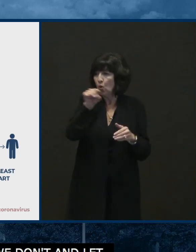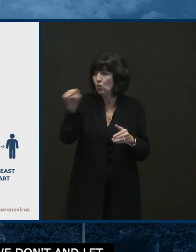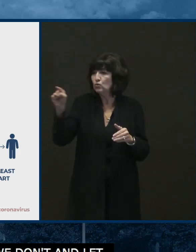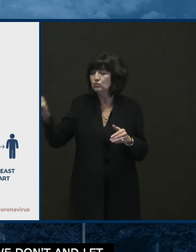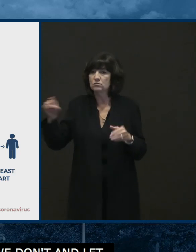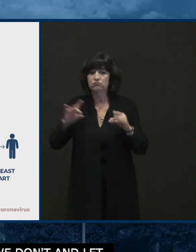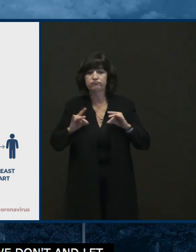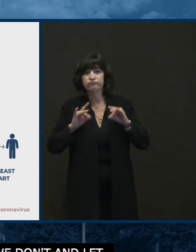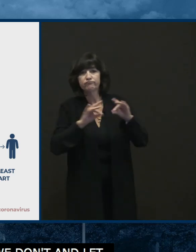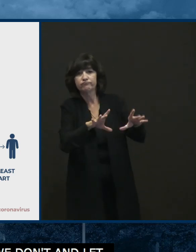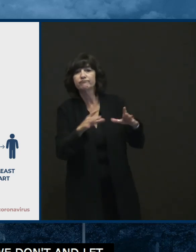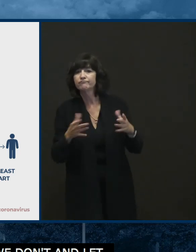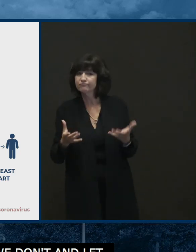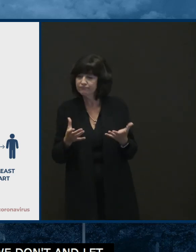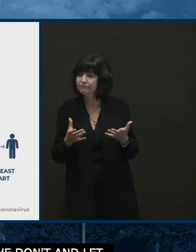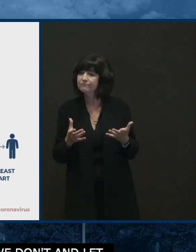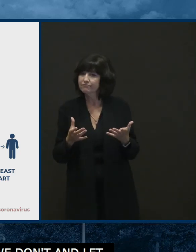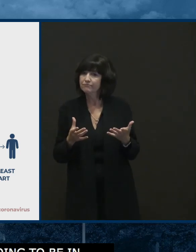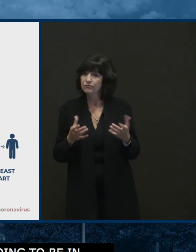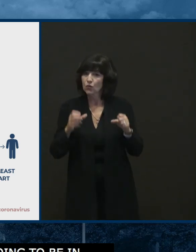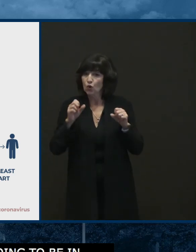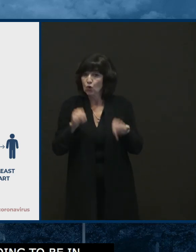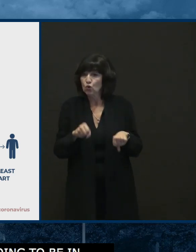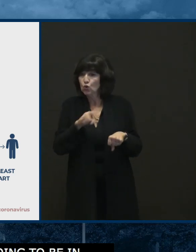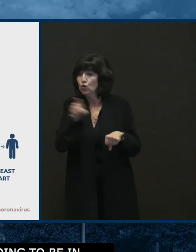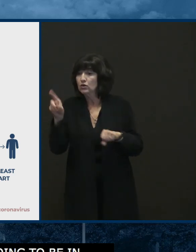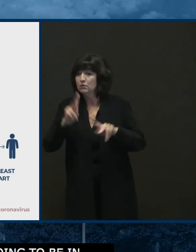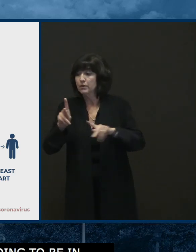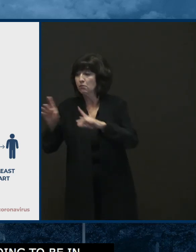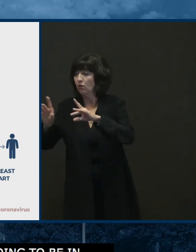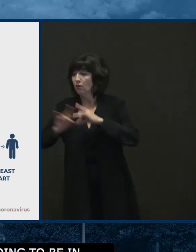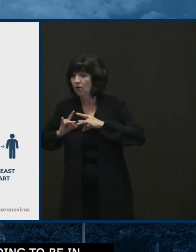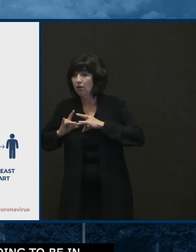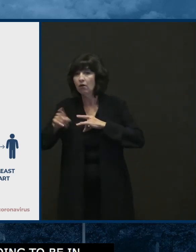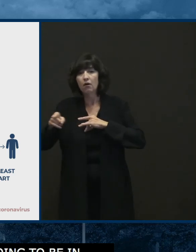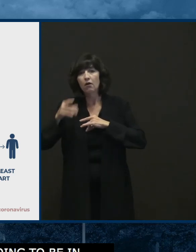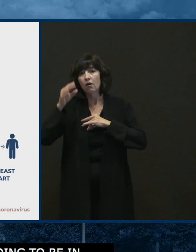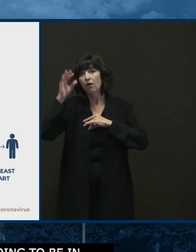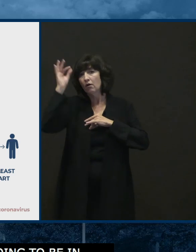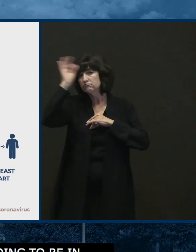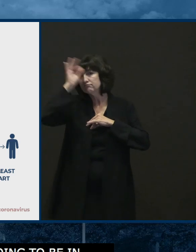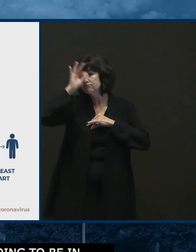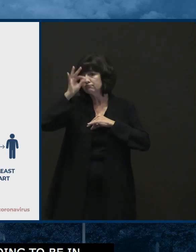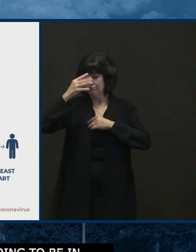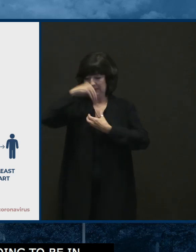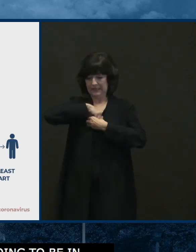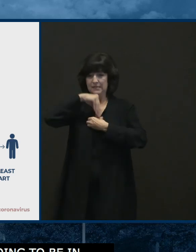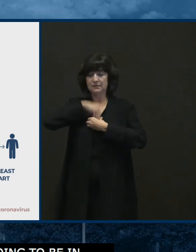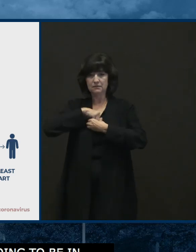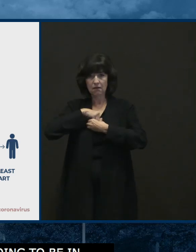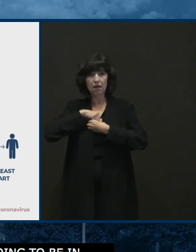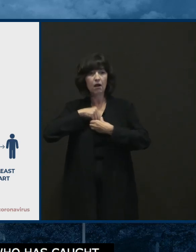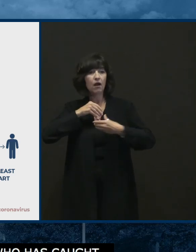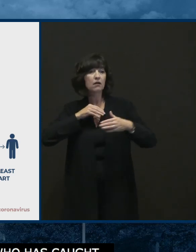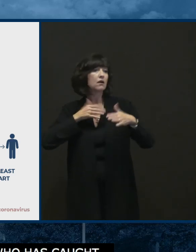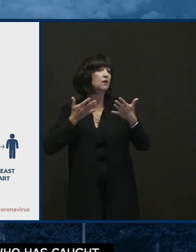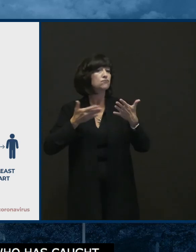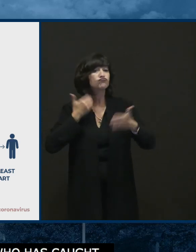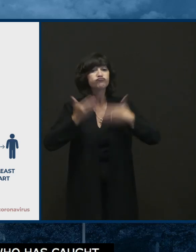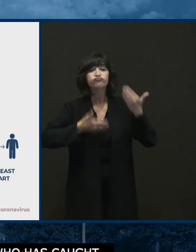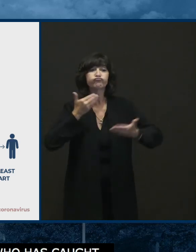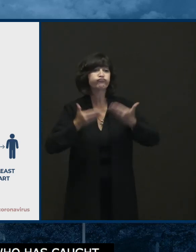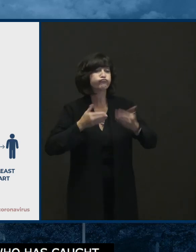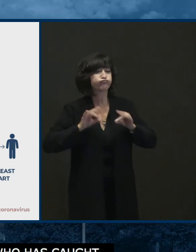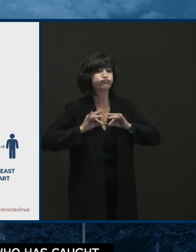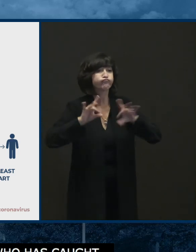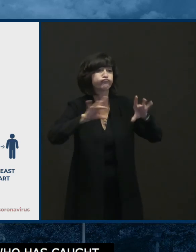who's caught it to him or herself. They may be asymptomatic. One of the things that we've learned, Dr. Rattay, through all of this, is that there are a lot of people